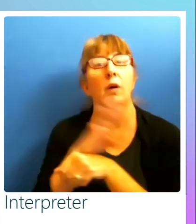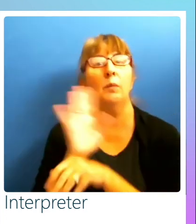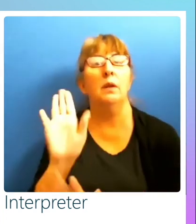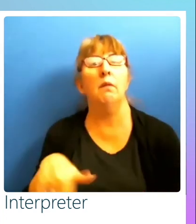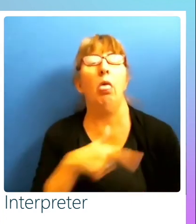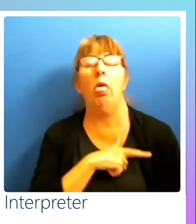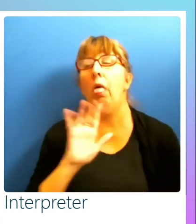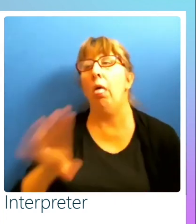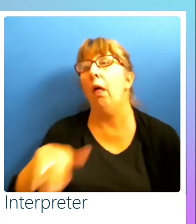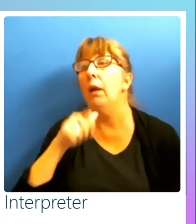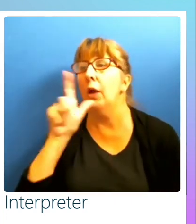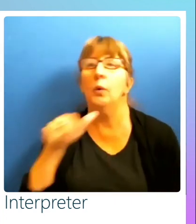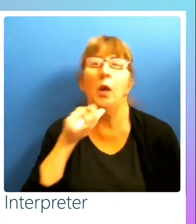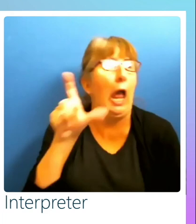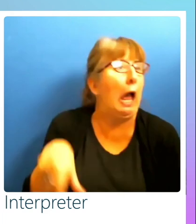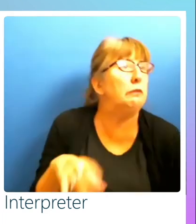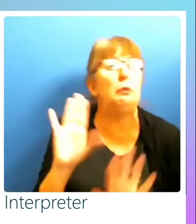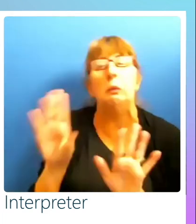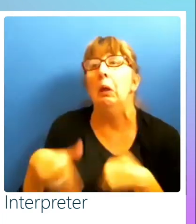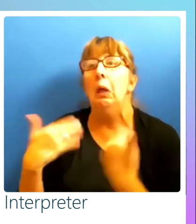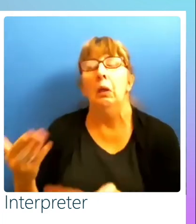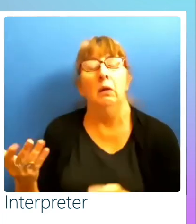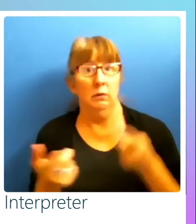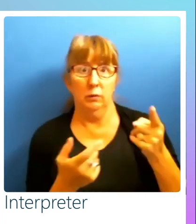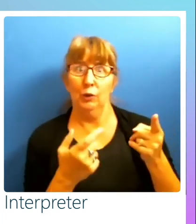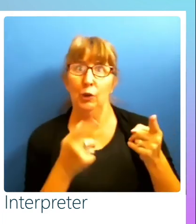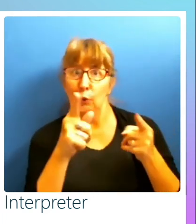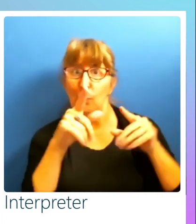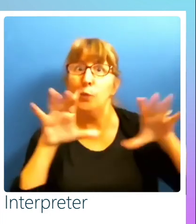not doing it and you do it, think about the advantage you just built. It's tremendous.